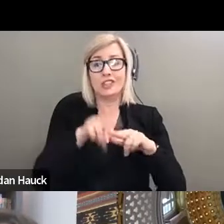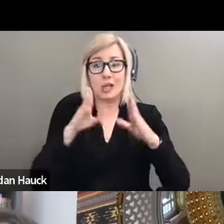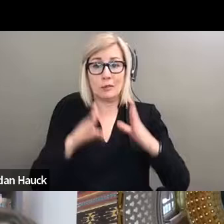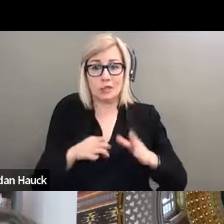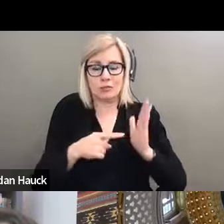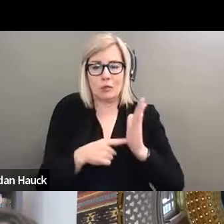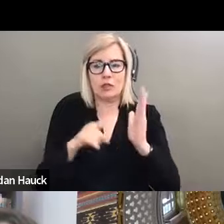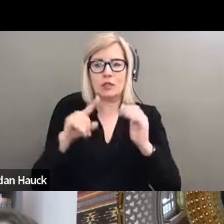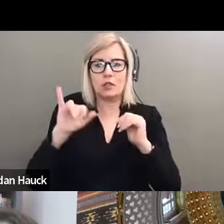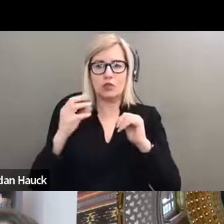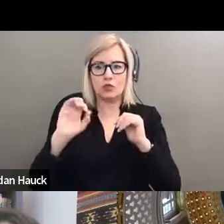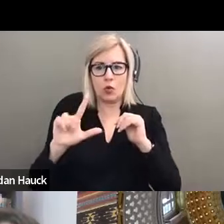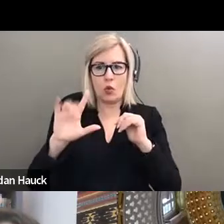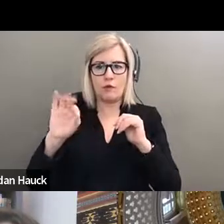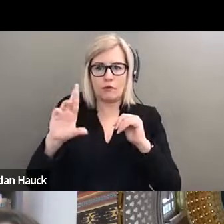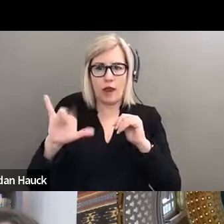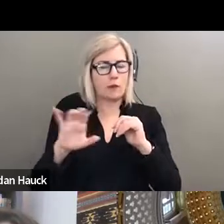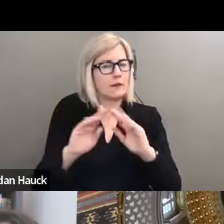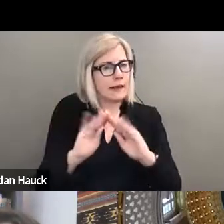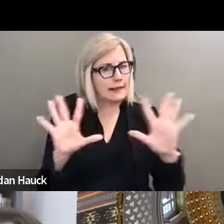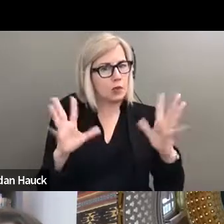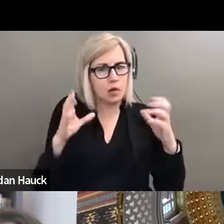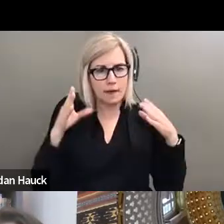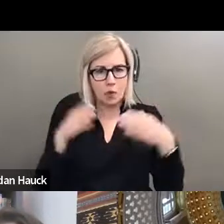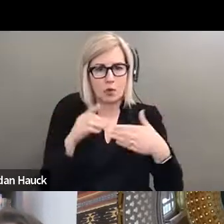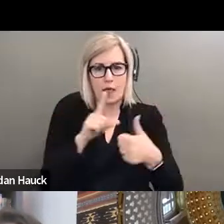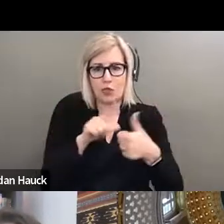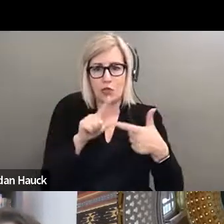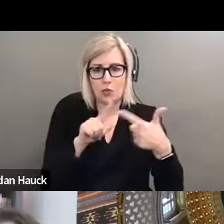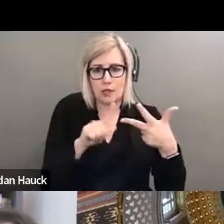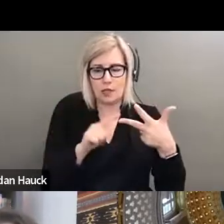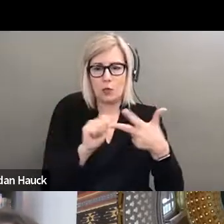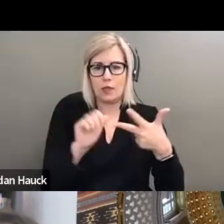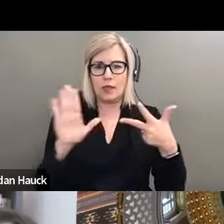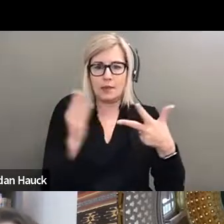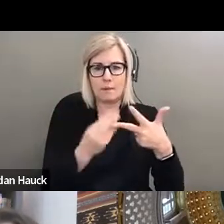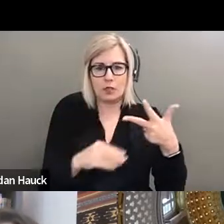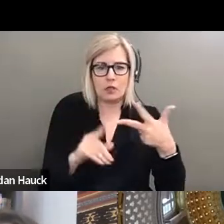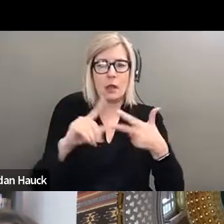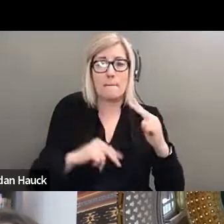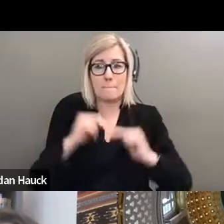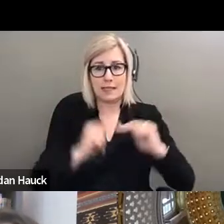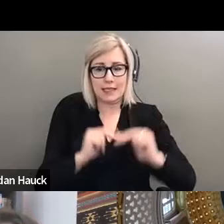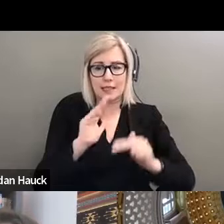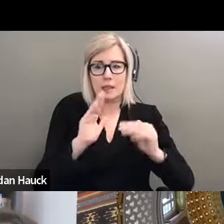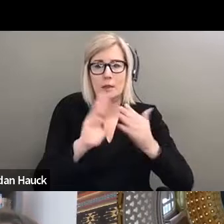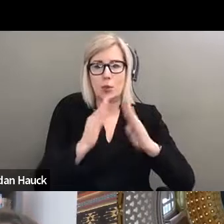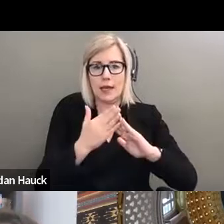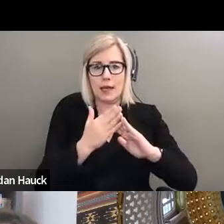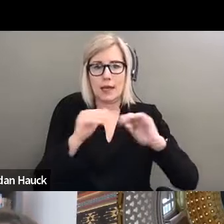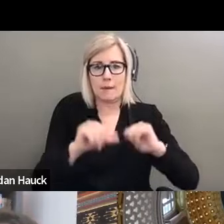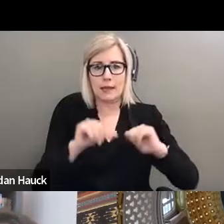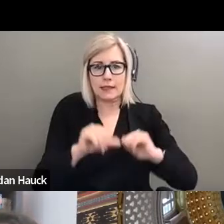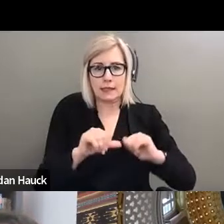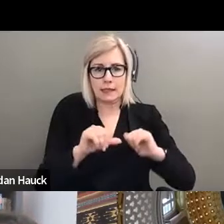Representative Joel Fry, was very clear that he wanted to focus on 3 things with his budget: building community capacity. So a